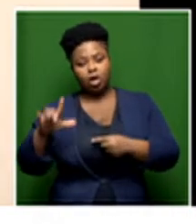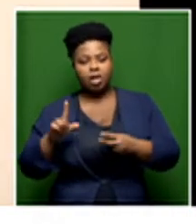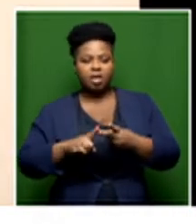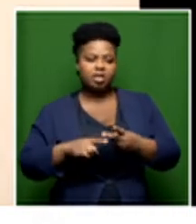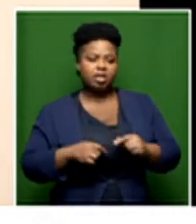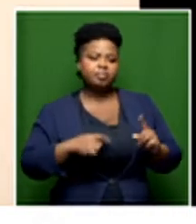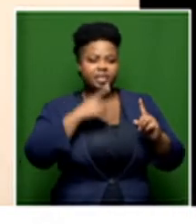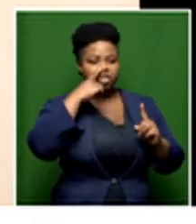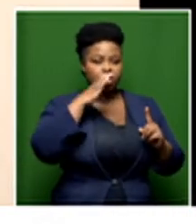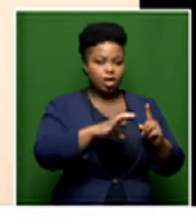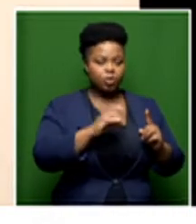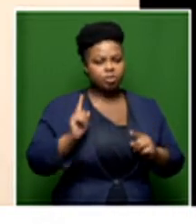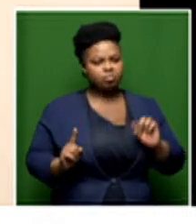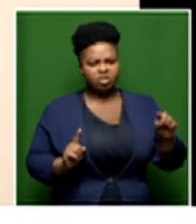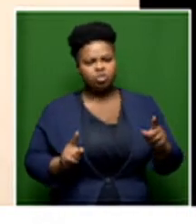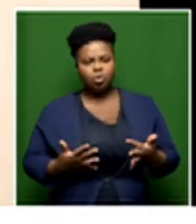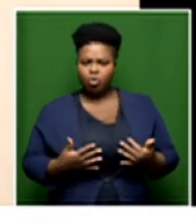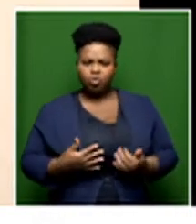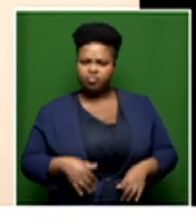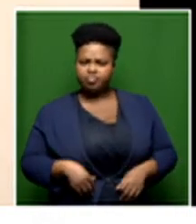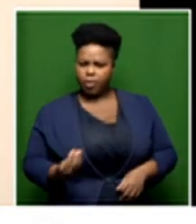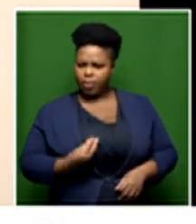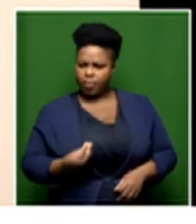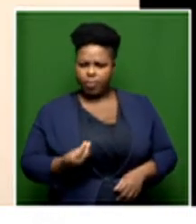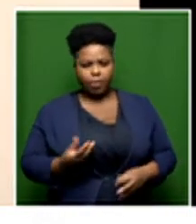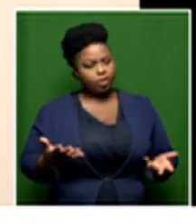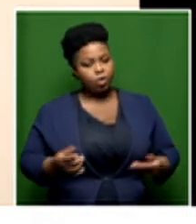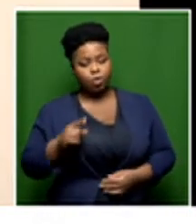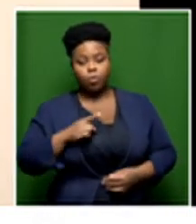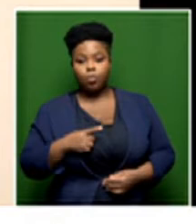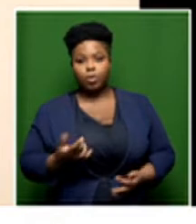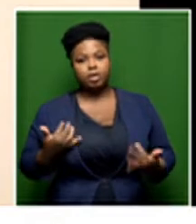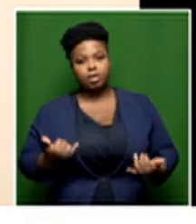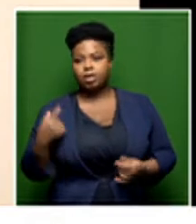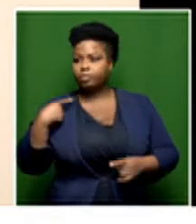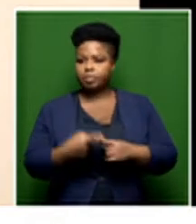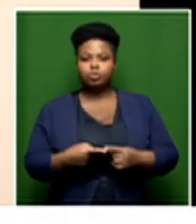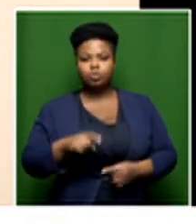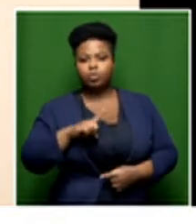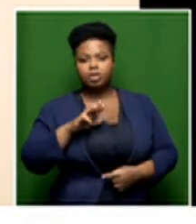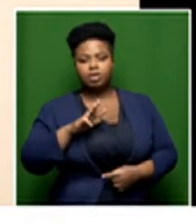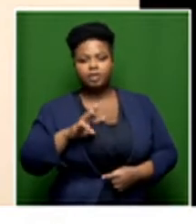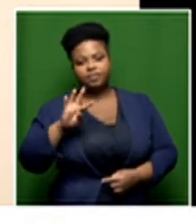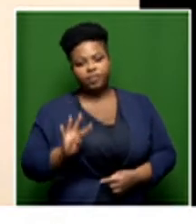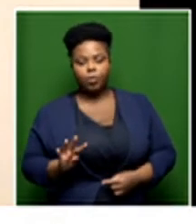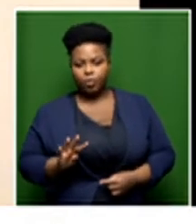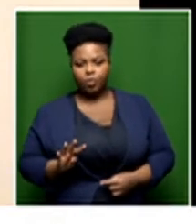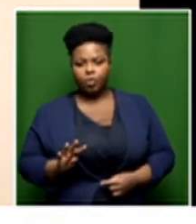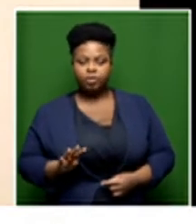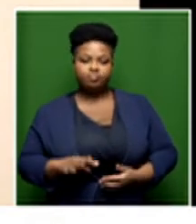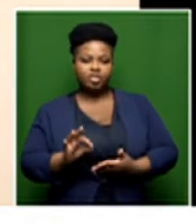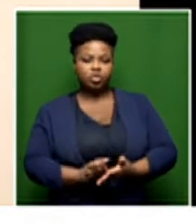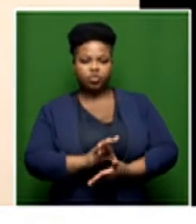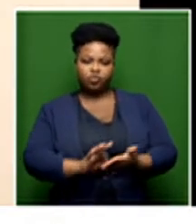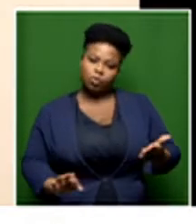time were way ahead of their time. And I mean, it took us now till 1994 to be able to